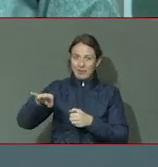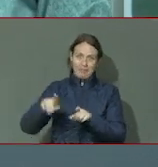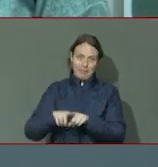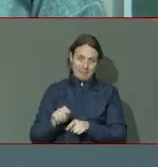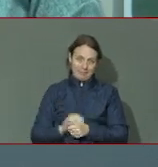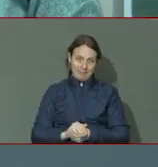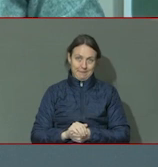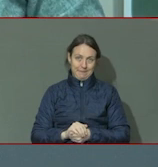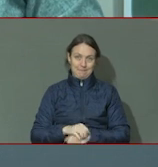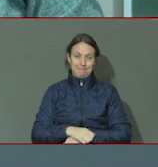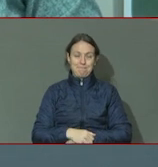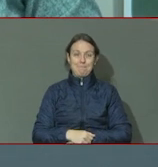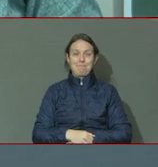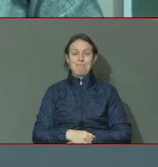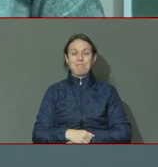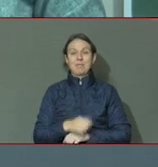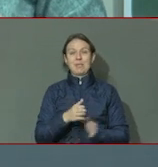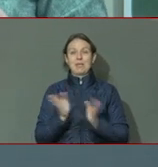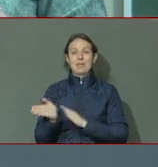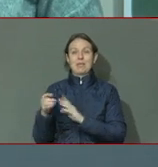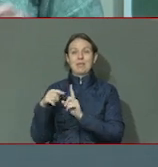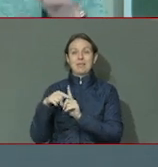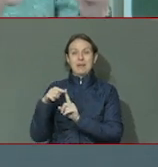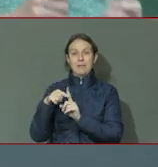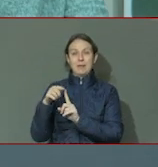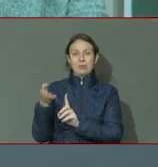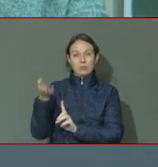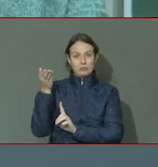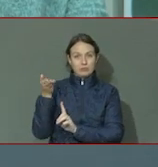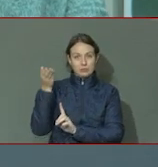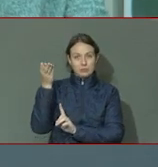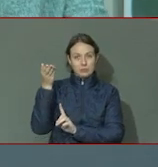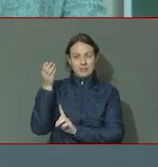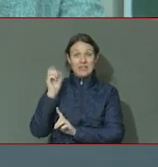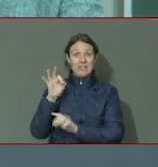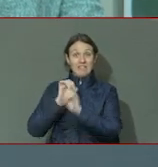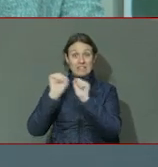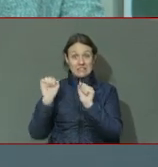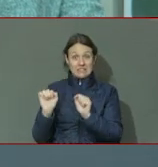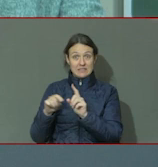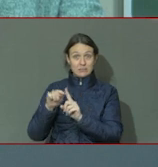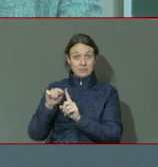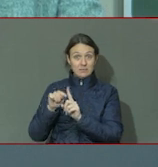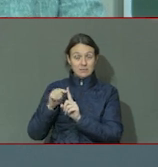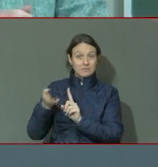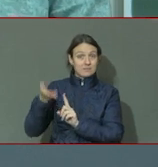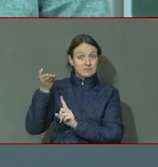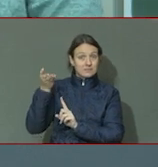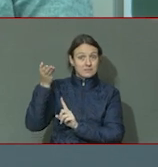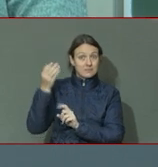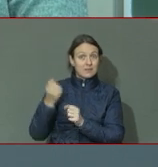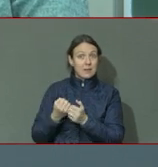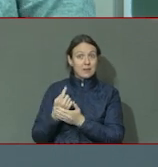sometimes. Okay, then temperature increase. If I increase the system, what does it want to do? It wants